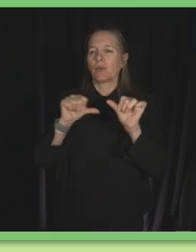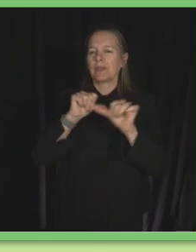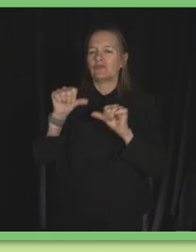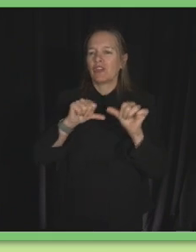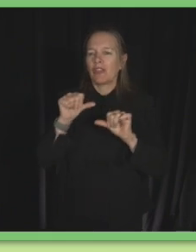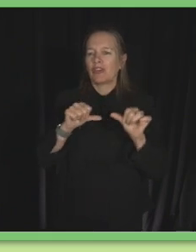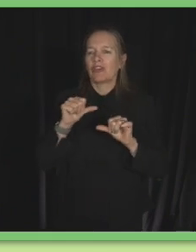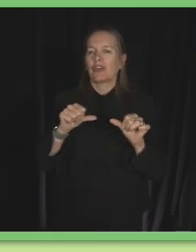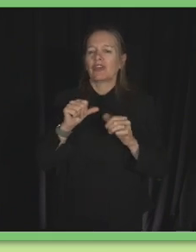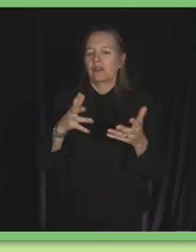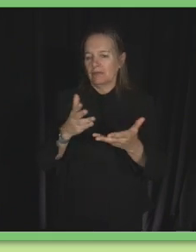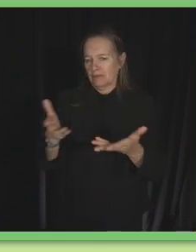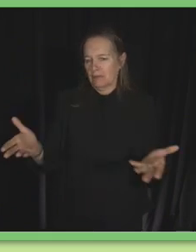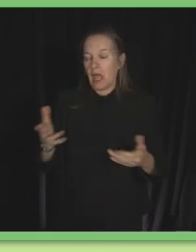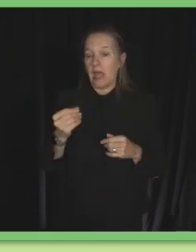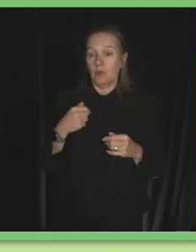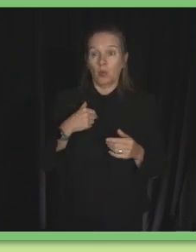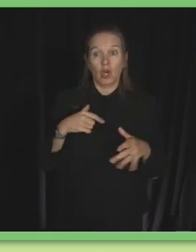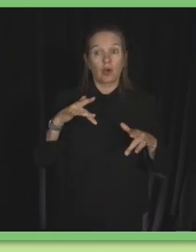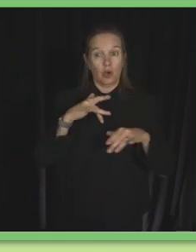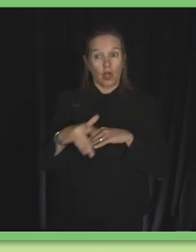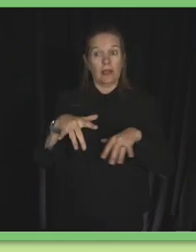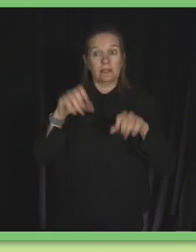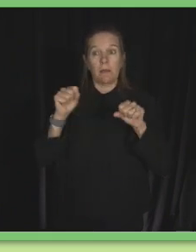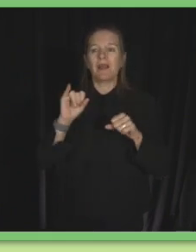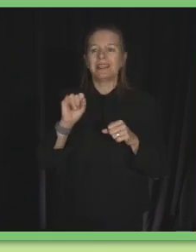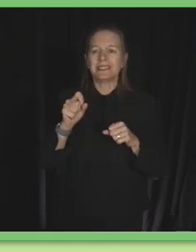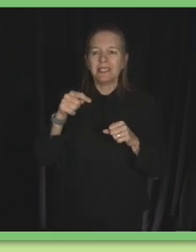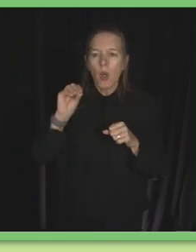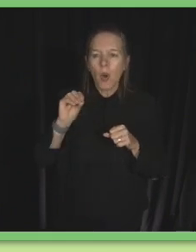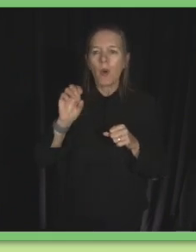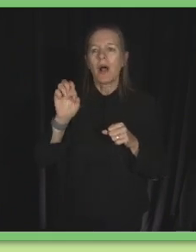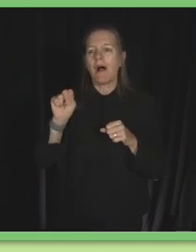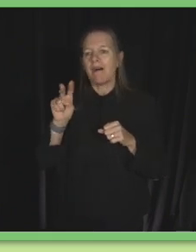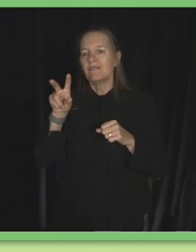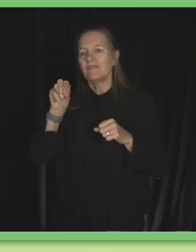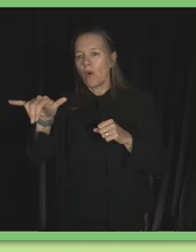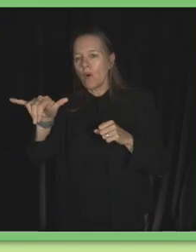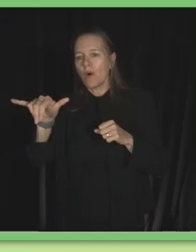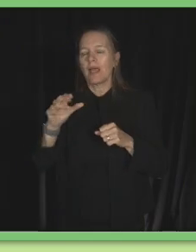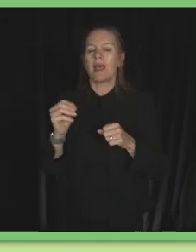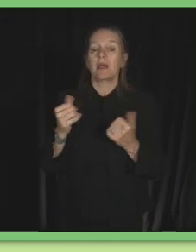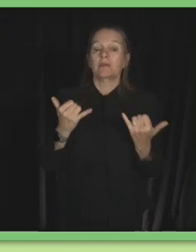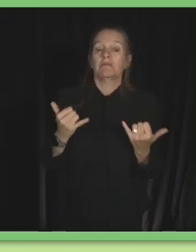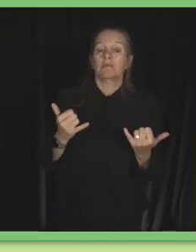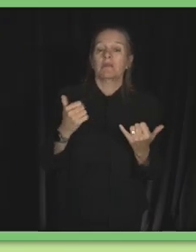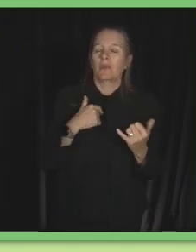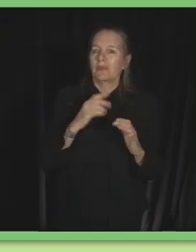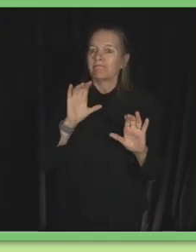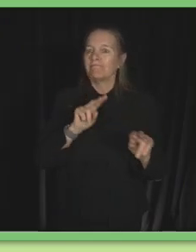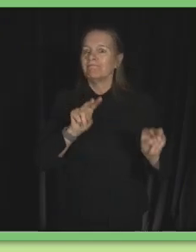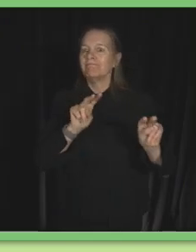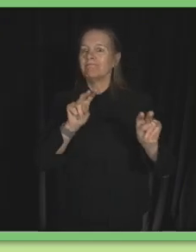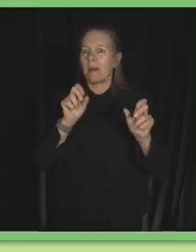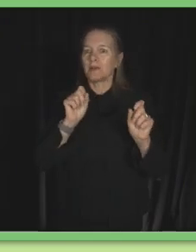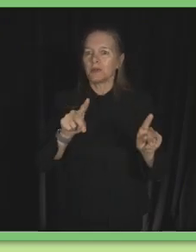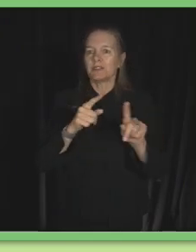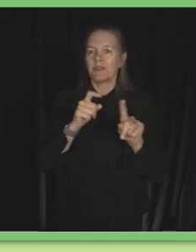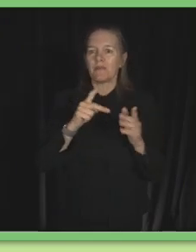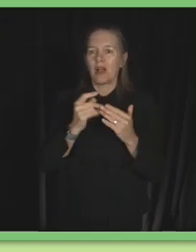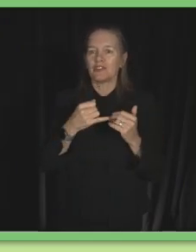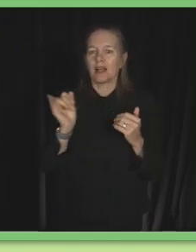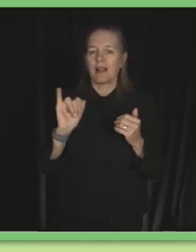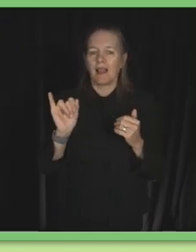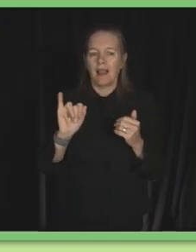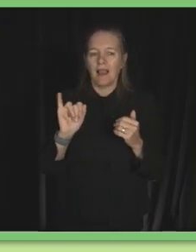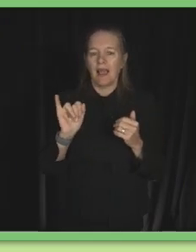door. As I said, we were a very early adopter of Istio and Envoy, and these days we're looking forward to the opportunities afforded to us by projects like Cilium